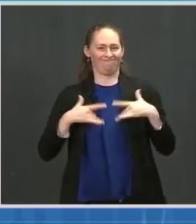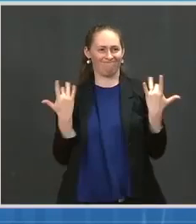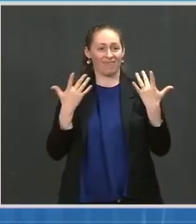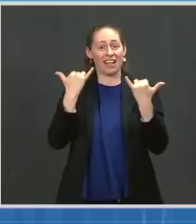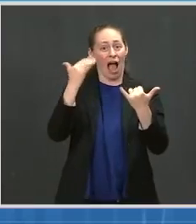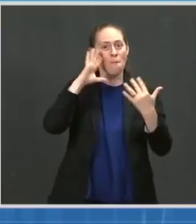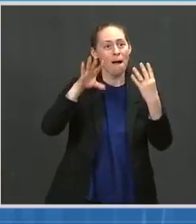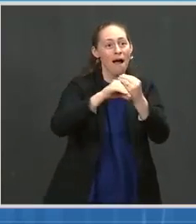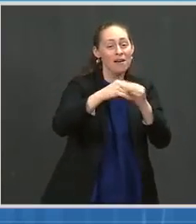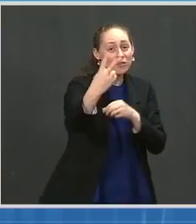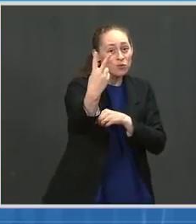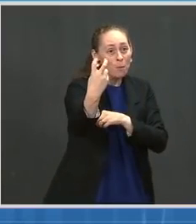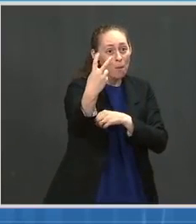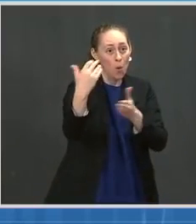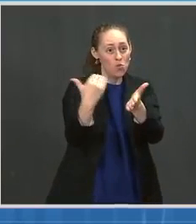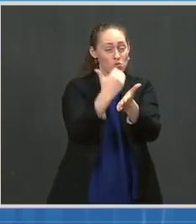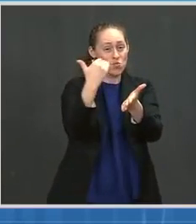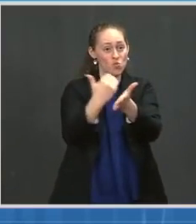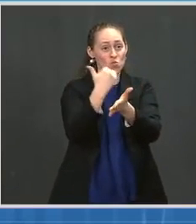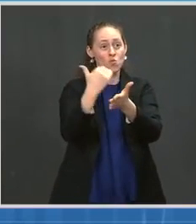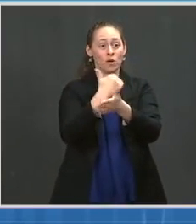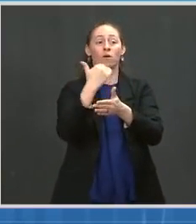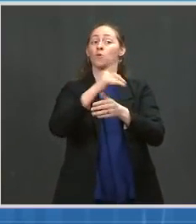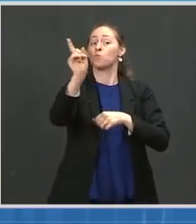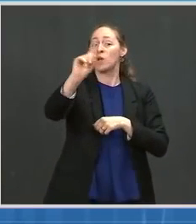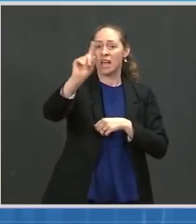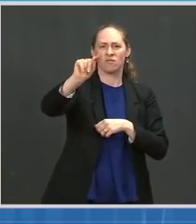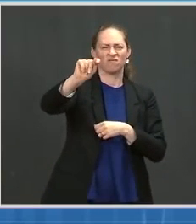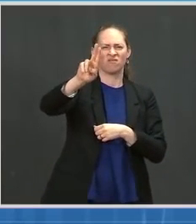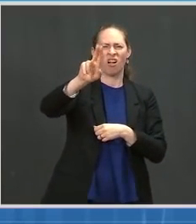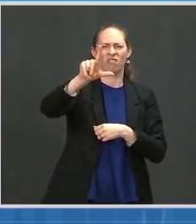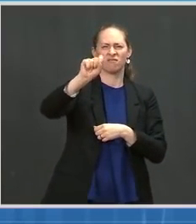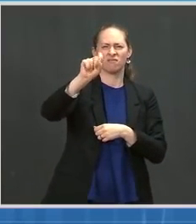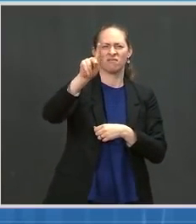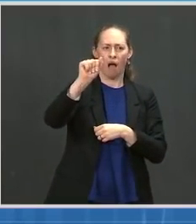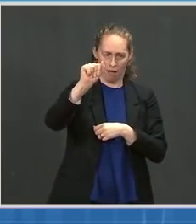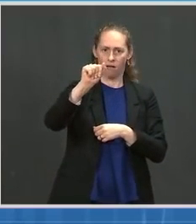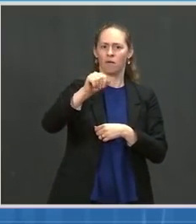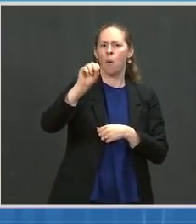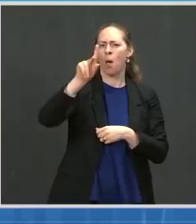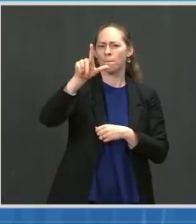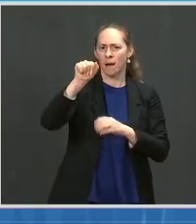in Tulsa, Oklahoma, and Baton Rouge, Louisiana.